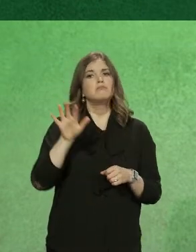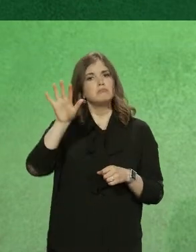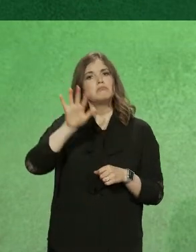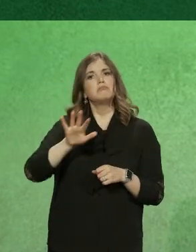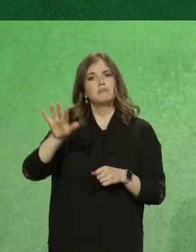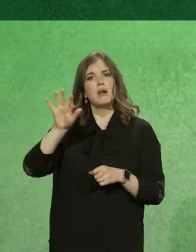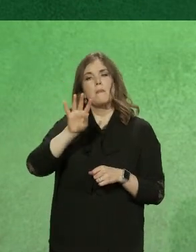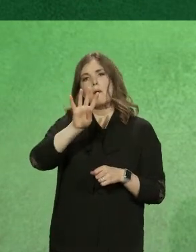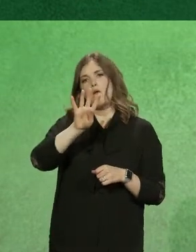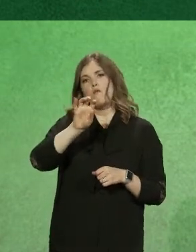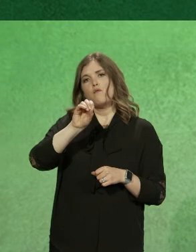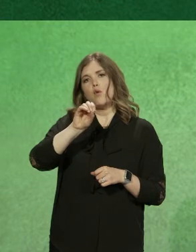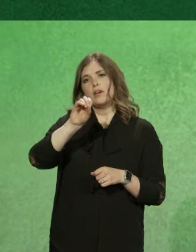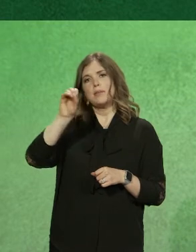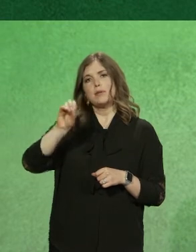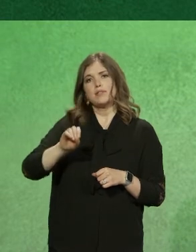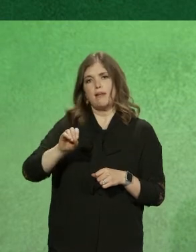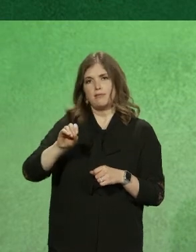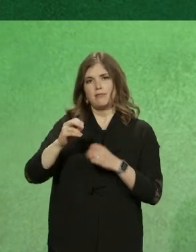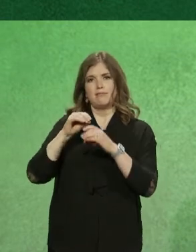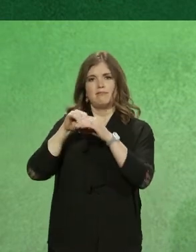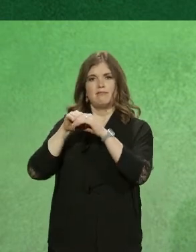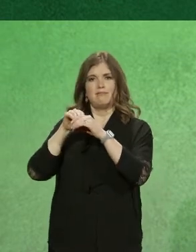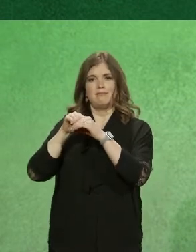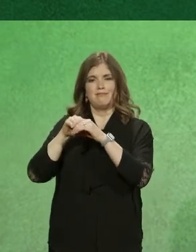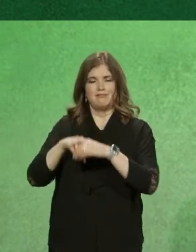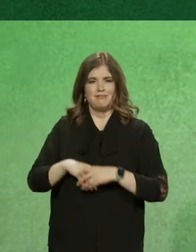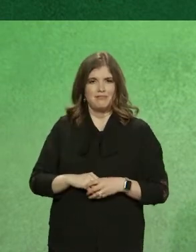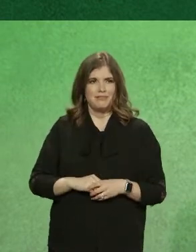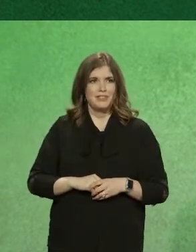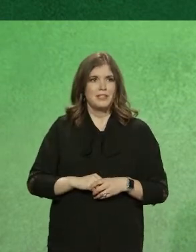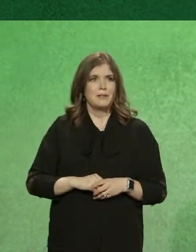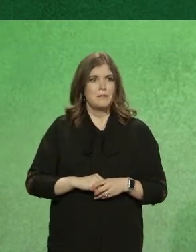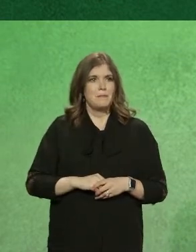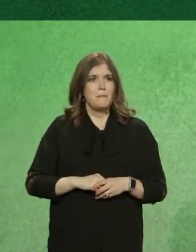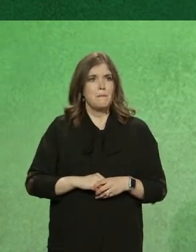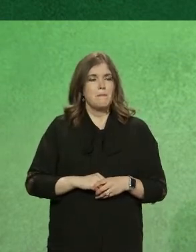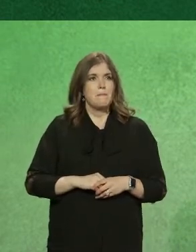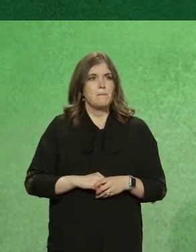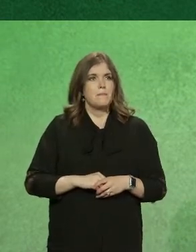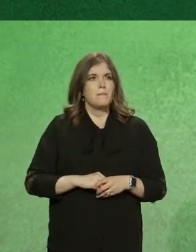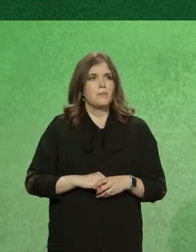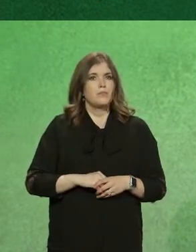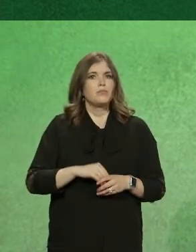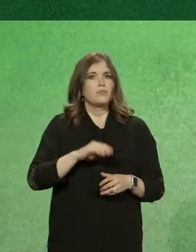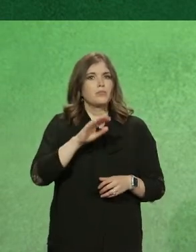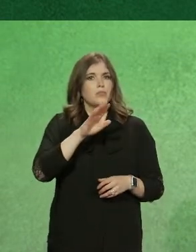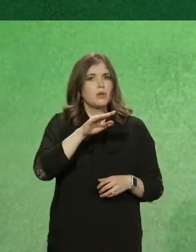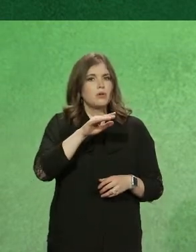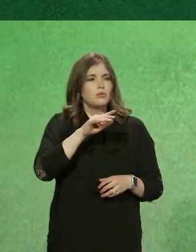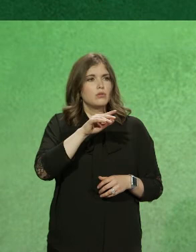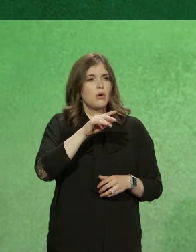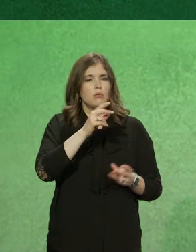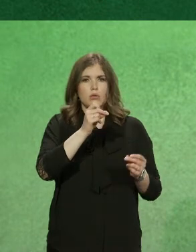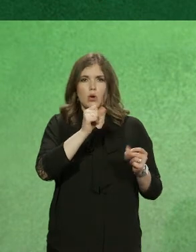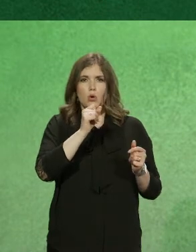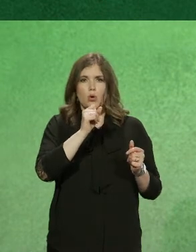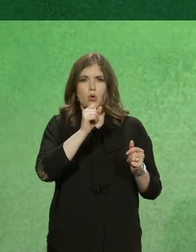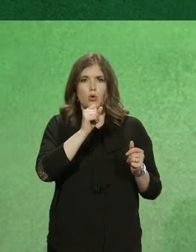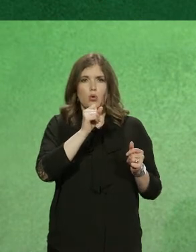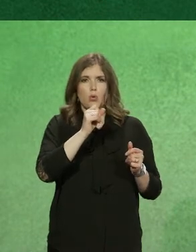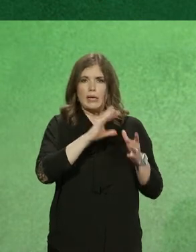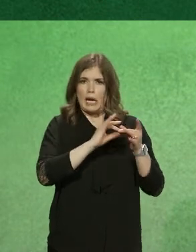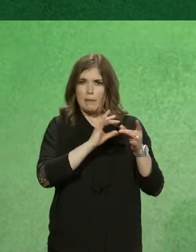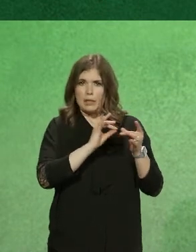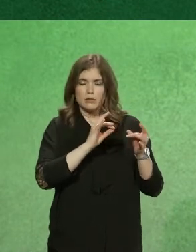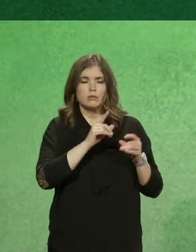about 40% of their savings. Great. Just a quick call on that. So you know that there's